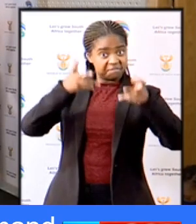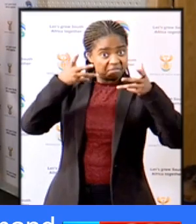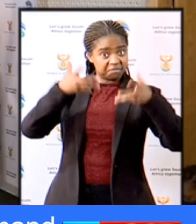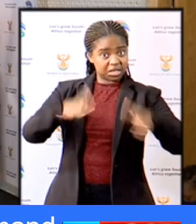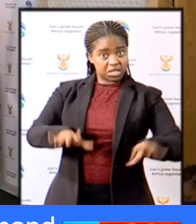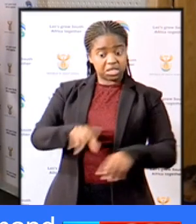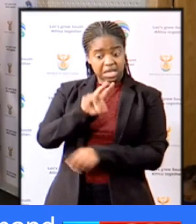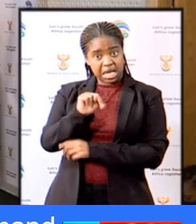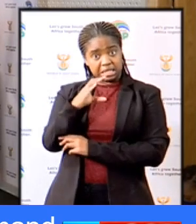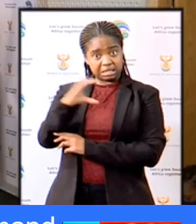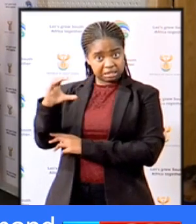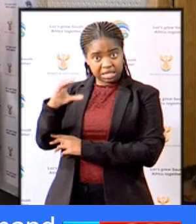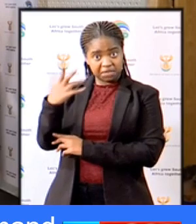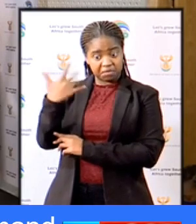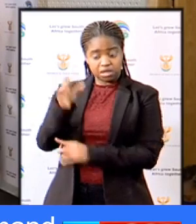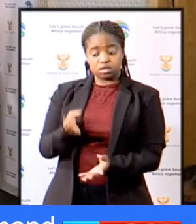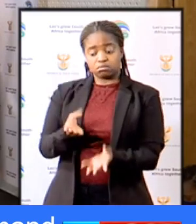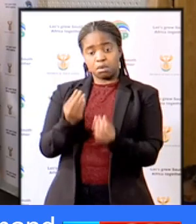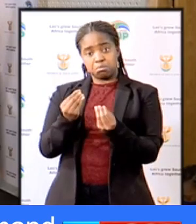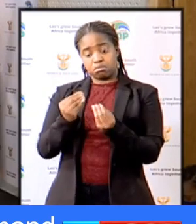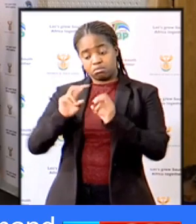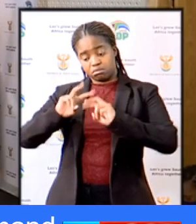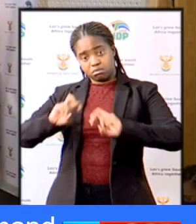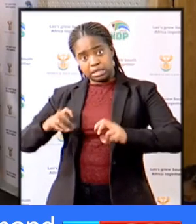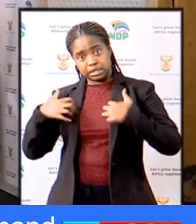Command Council, and how far is that process?